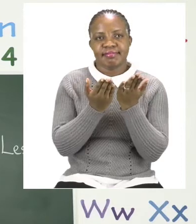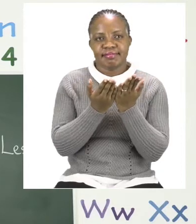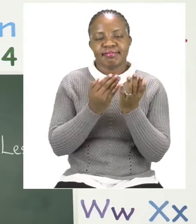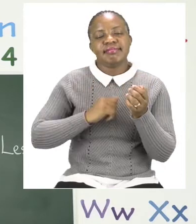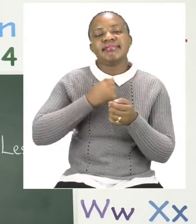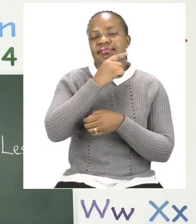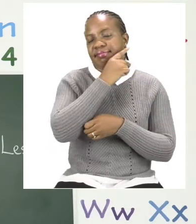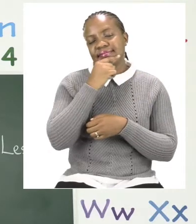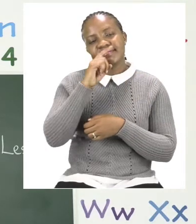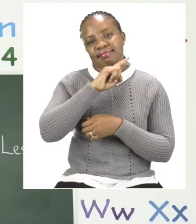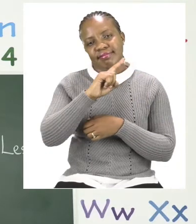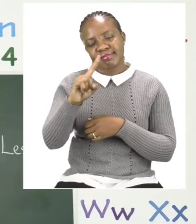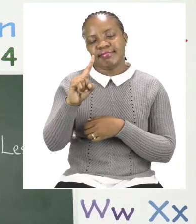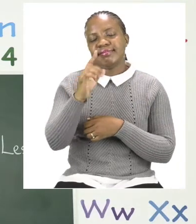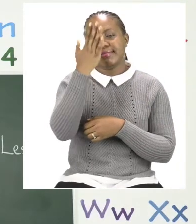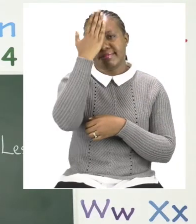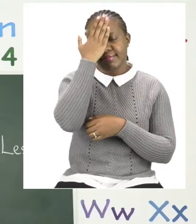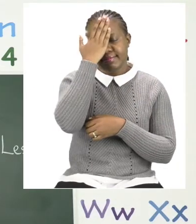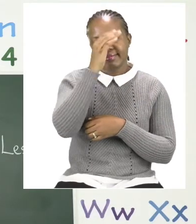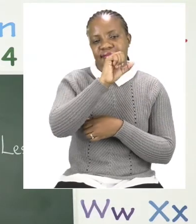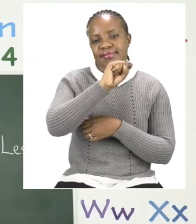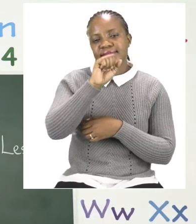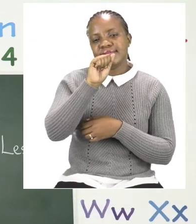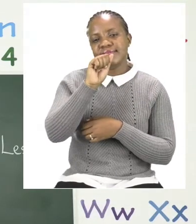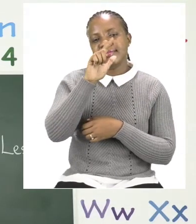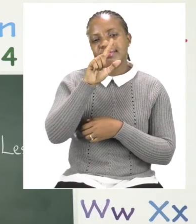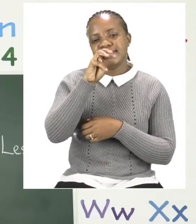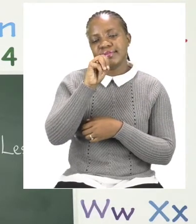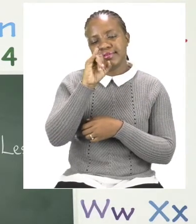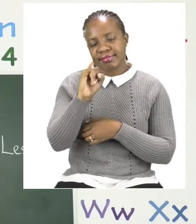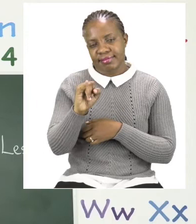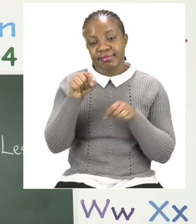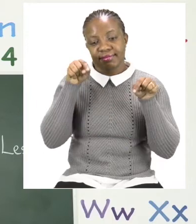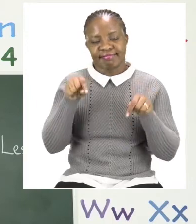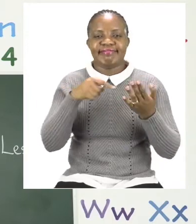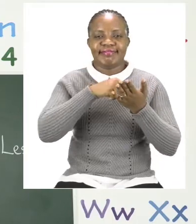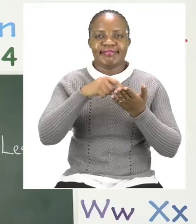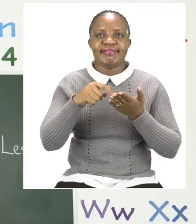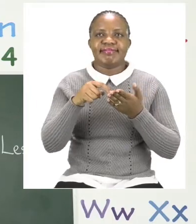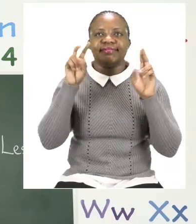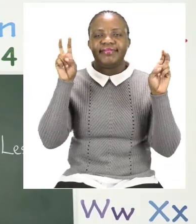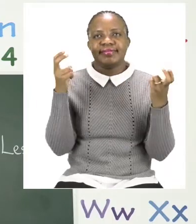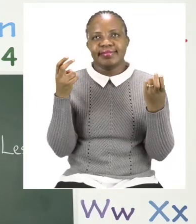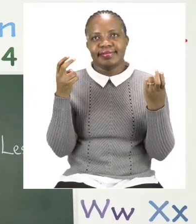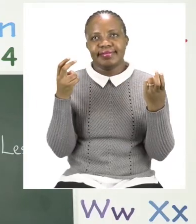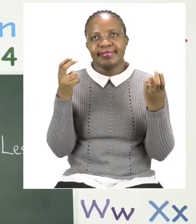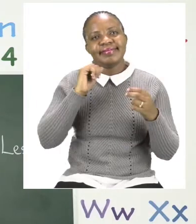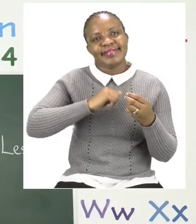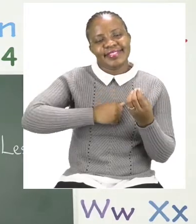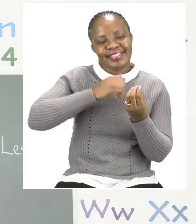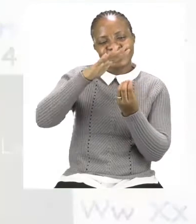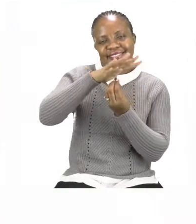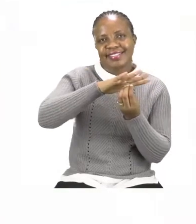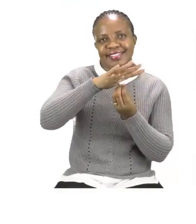and thank you so much for joining me today. Our theme this week is My